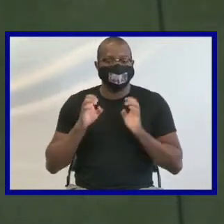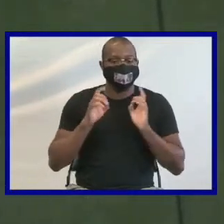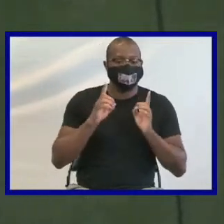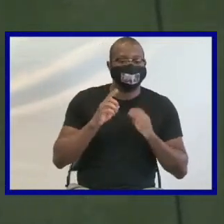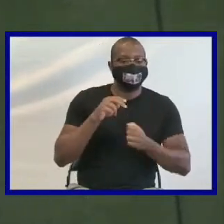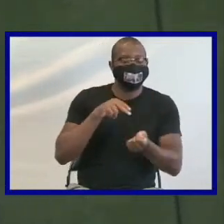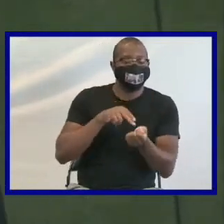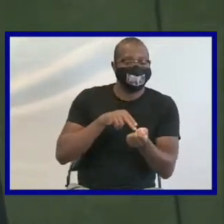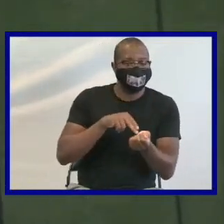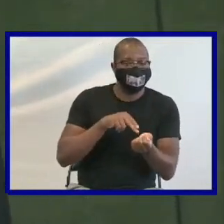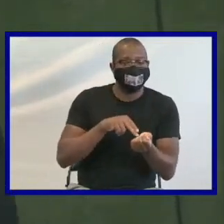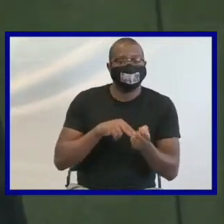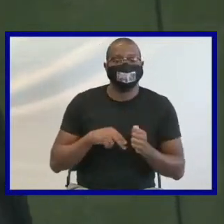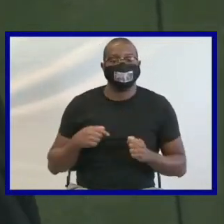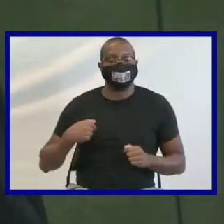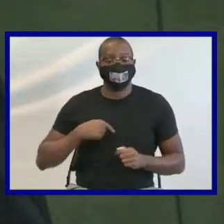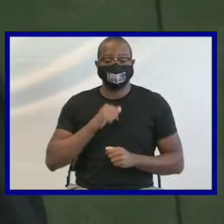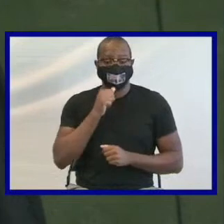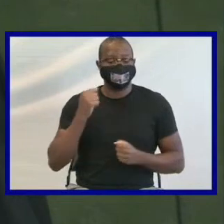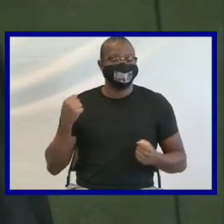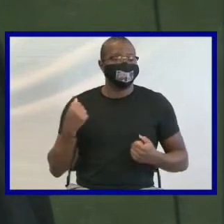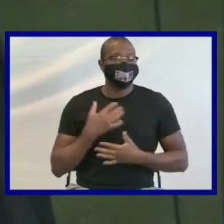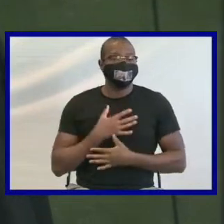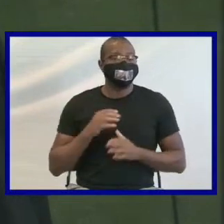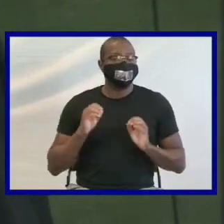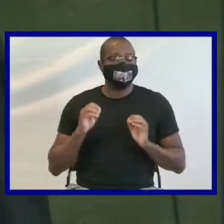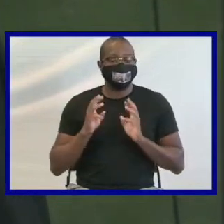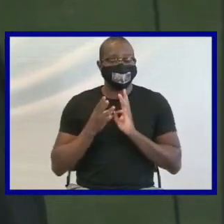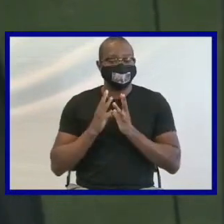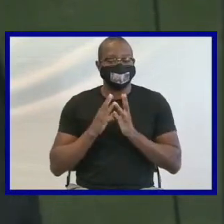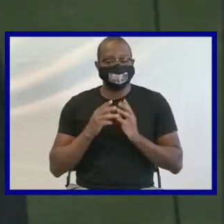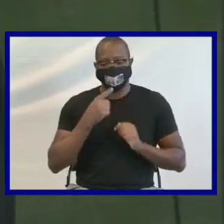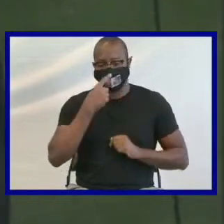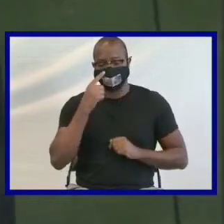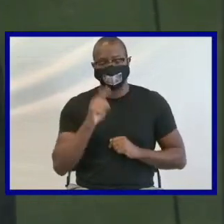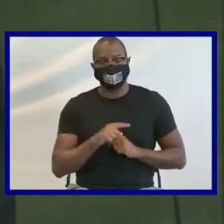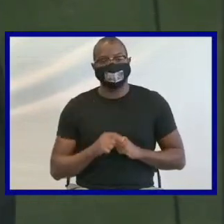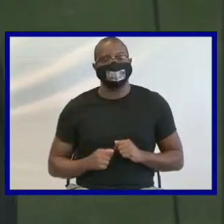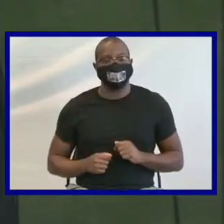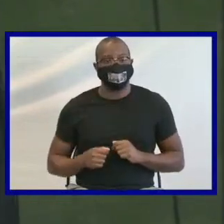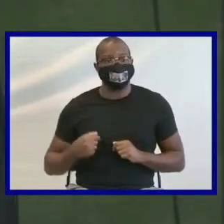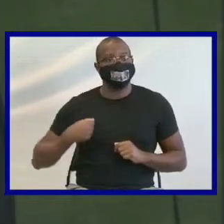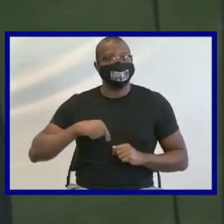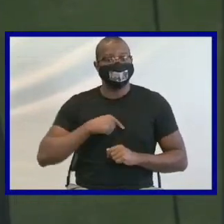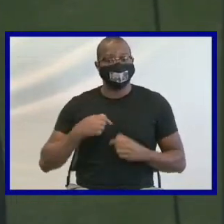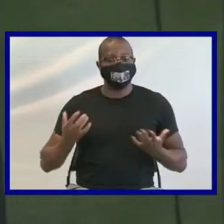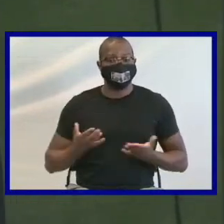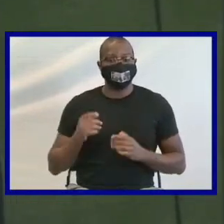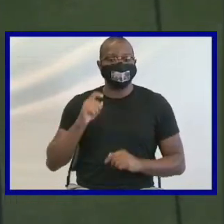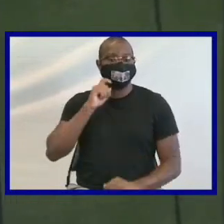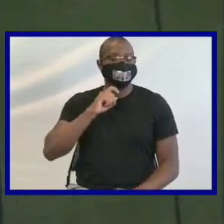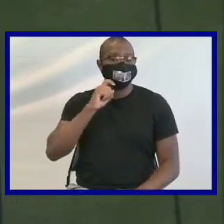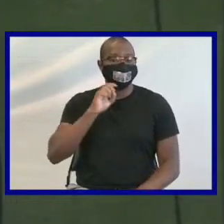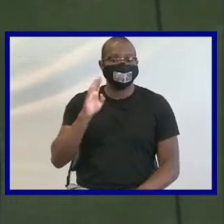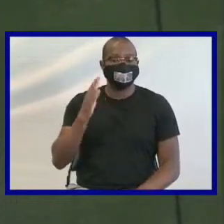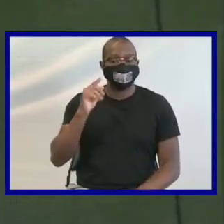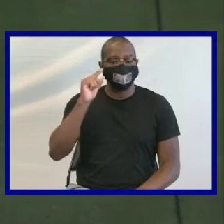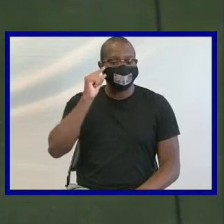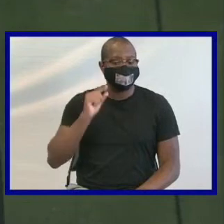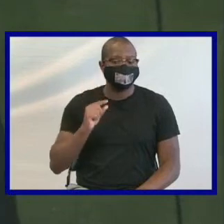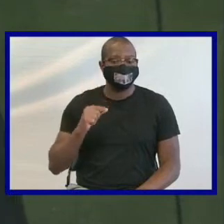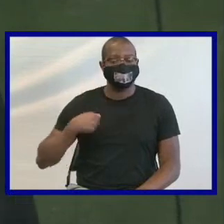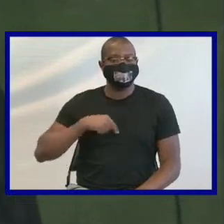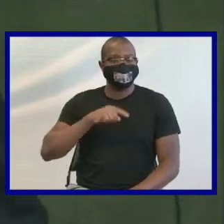nurses you will find, and we're not afraid of a little weather. We are the Akron Blue and Gold, and we Zips